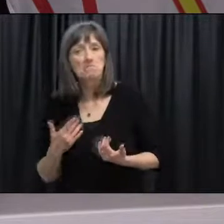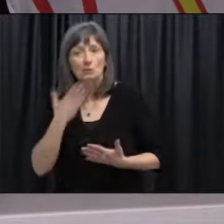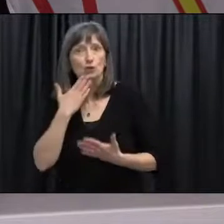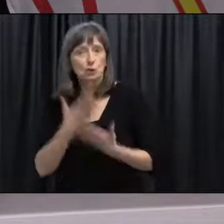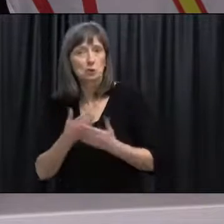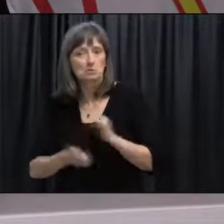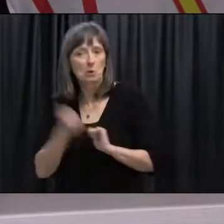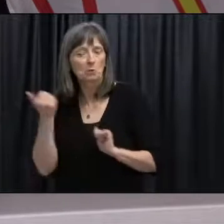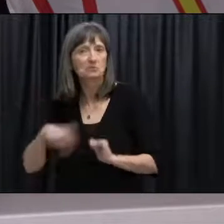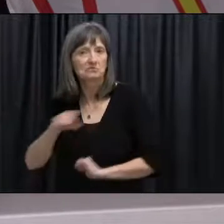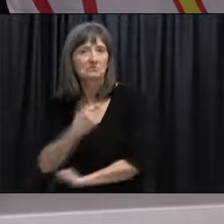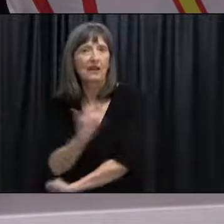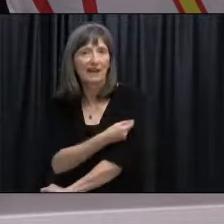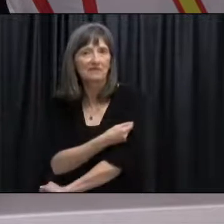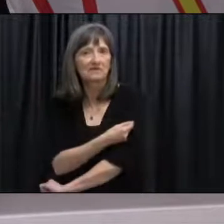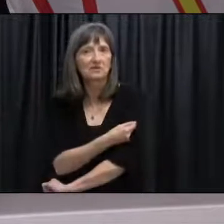shape.